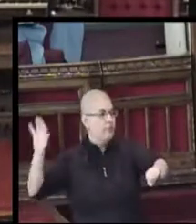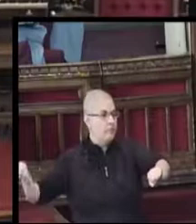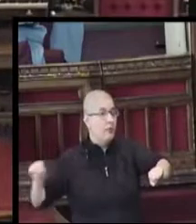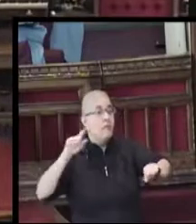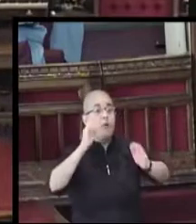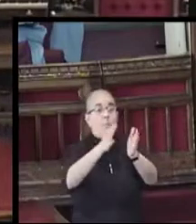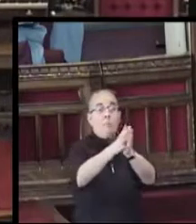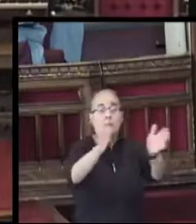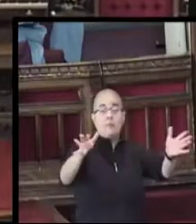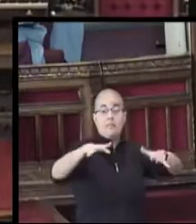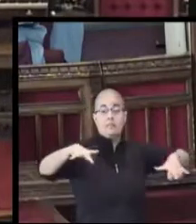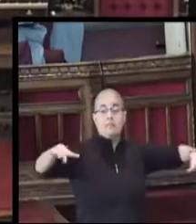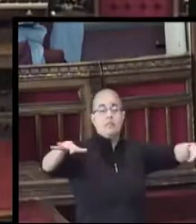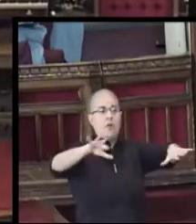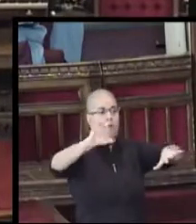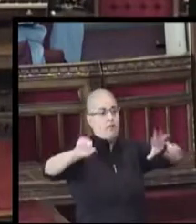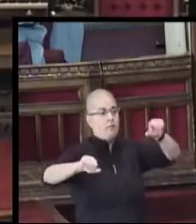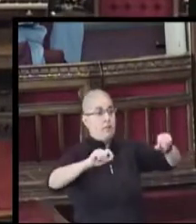public sphere.